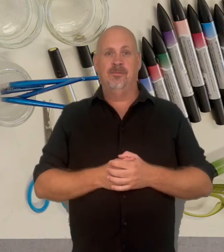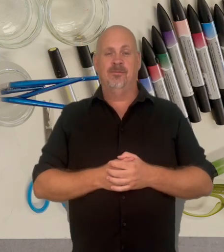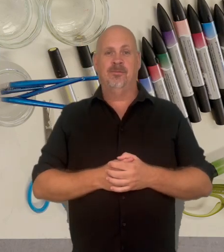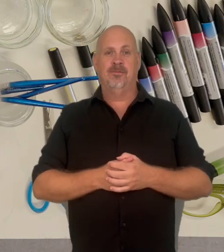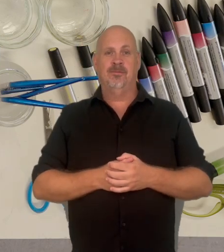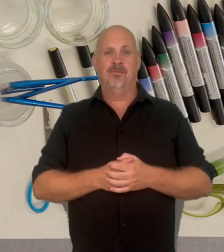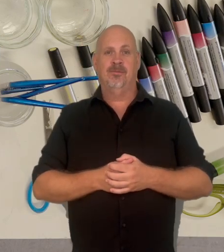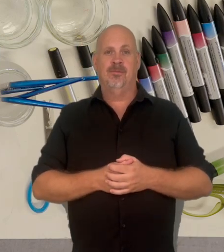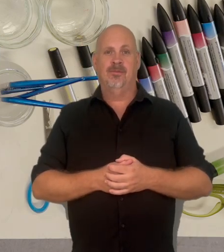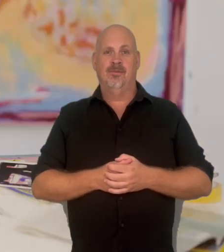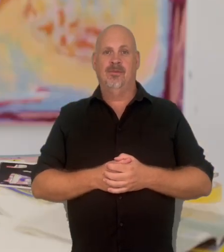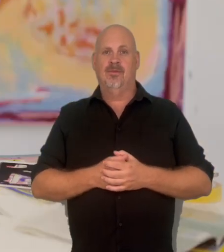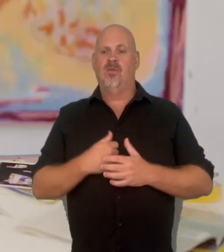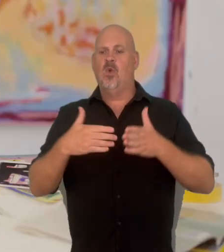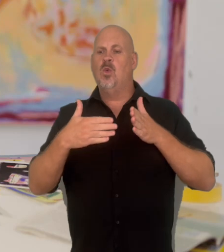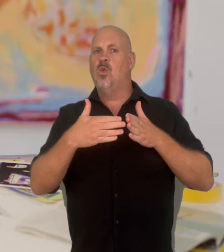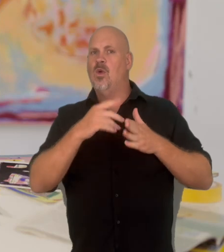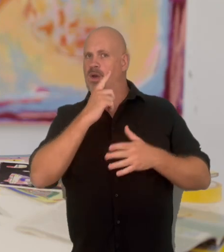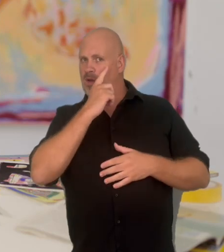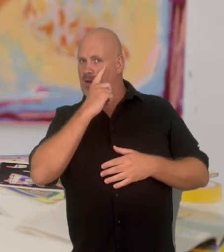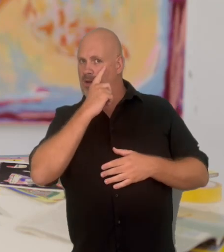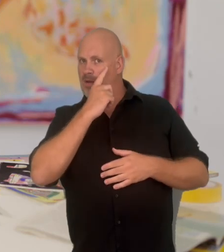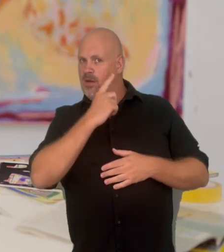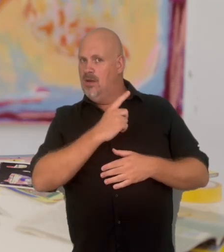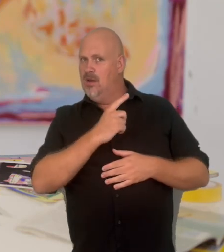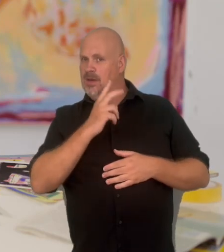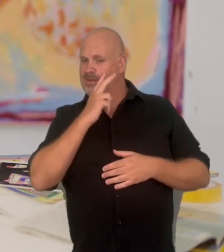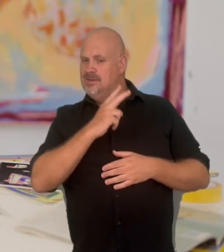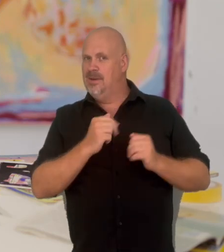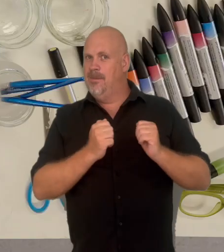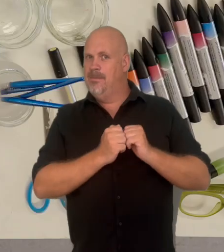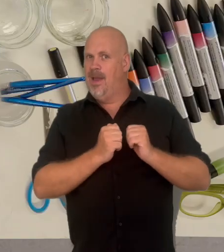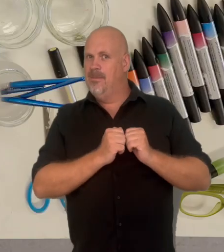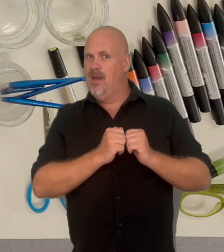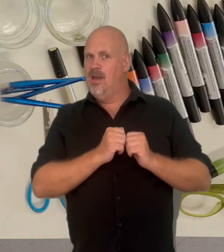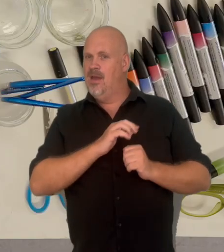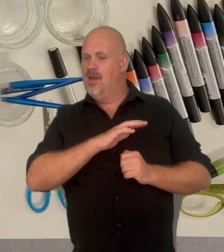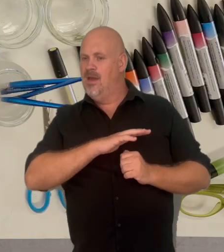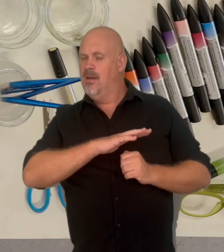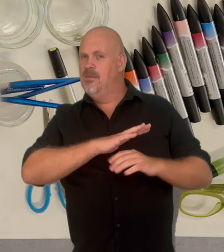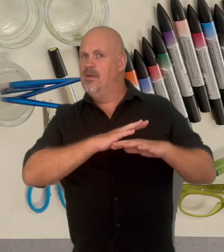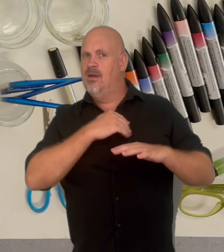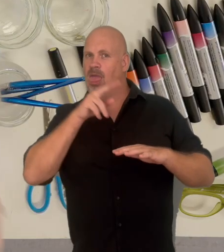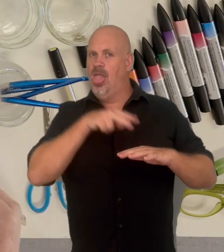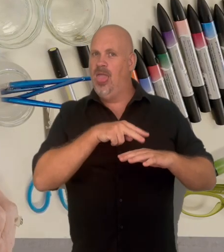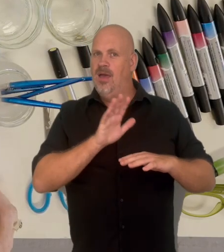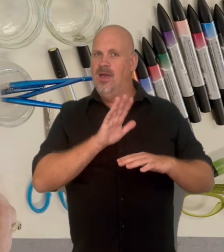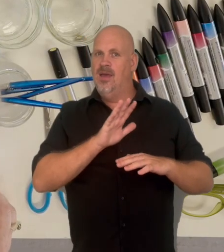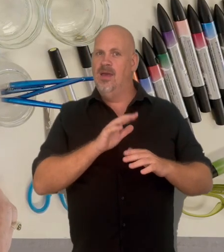I can see out of the corner of my eye the paper and the drawing, but I'm not going to look down until I get to the top of the beak. There we